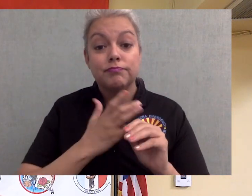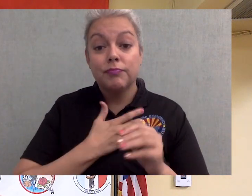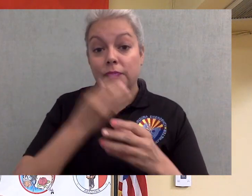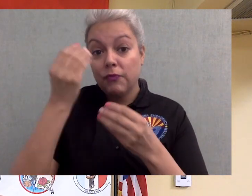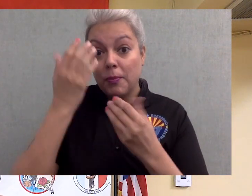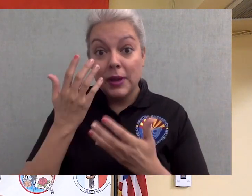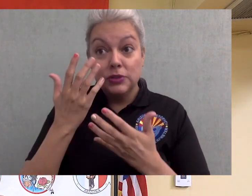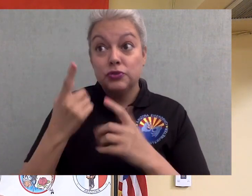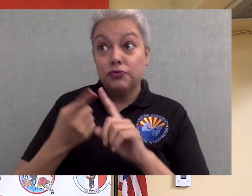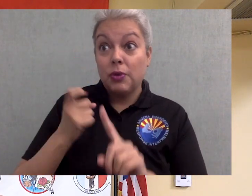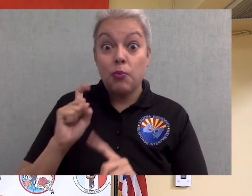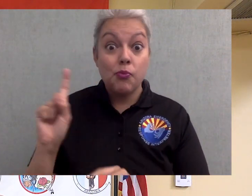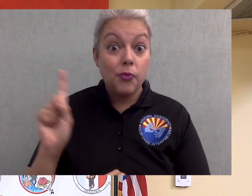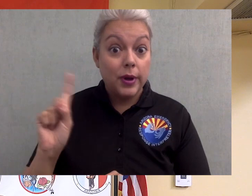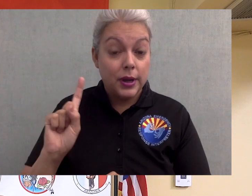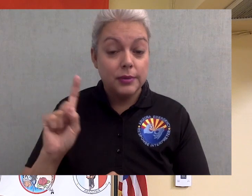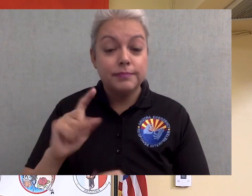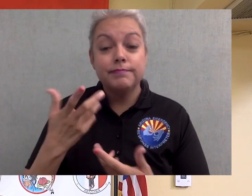which is